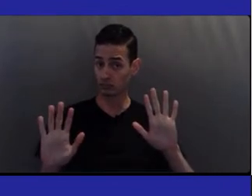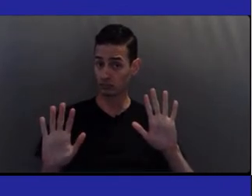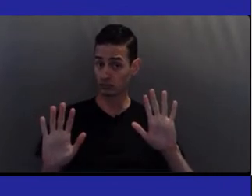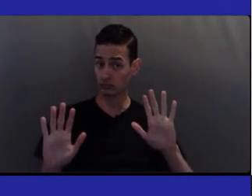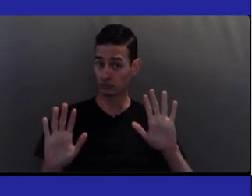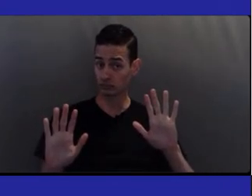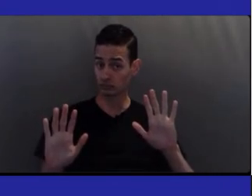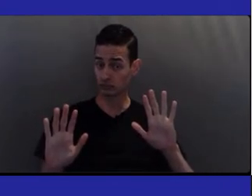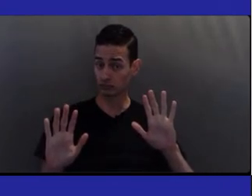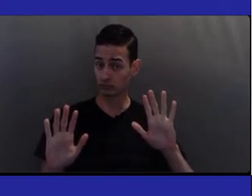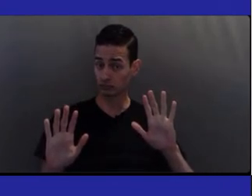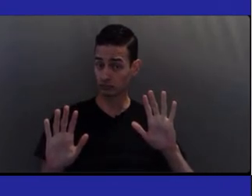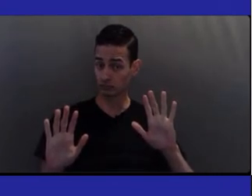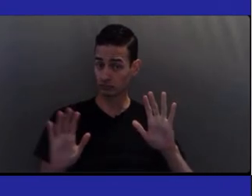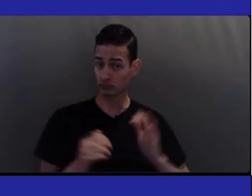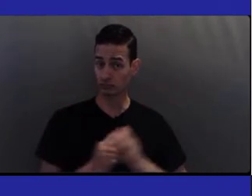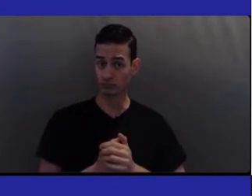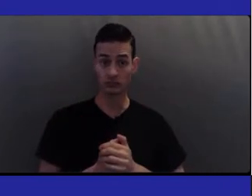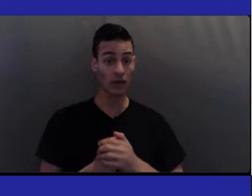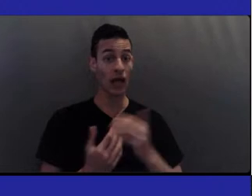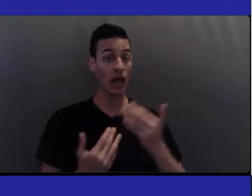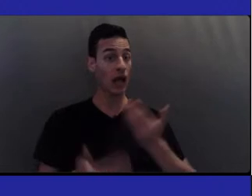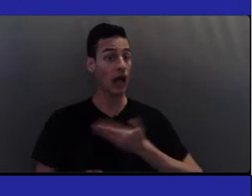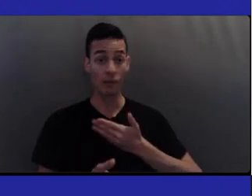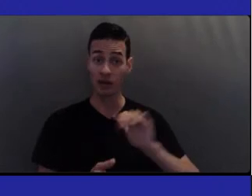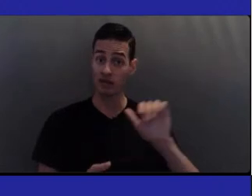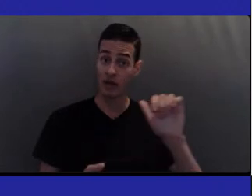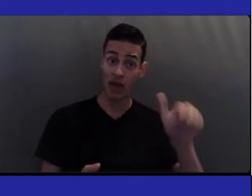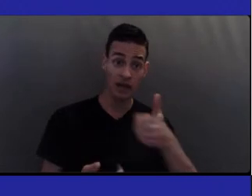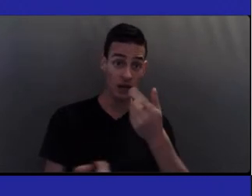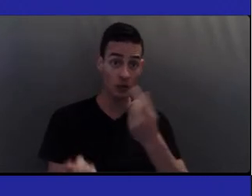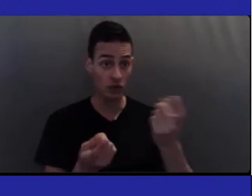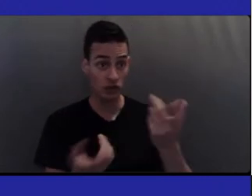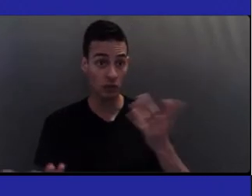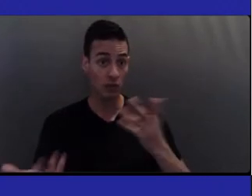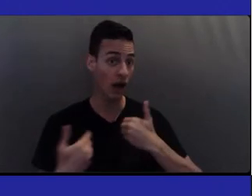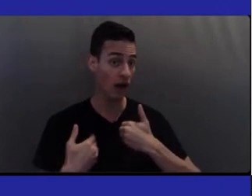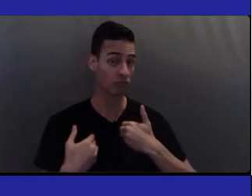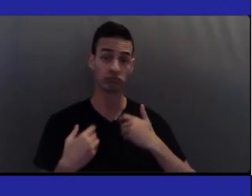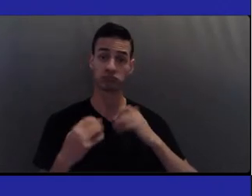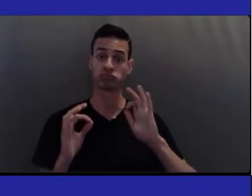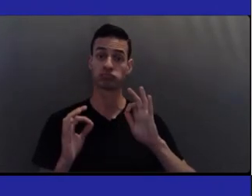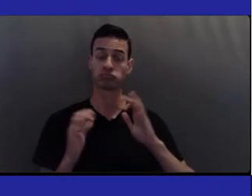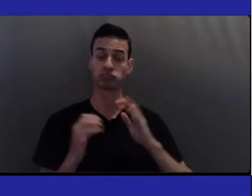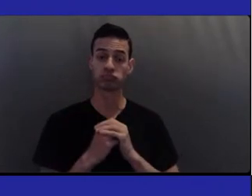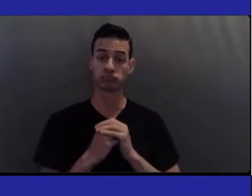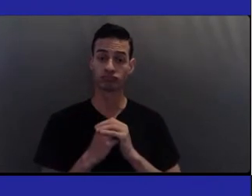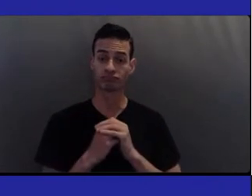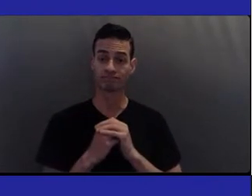the record, and happy to answer any questions or welcome any feedback or advice.